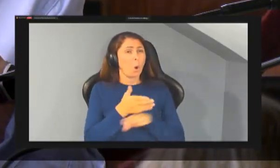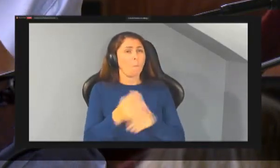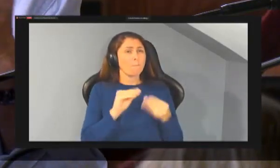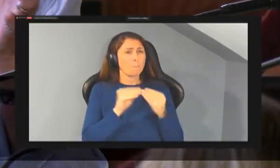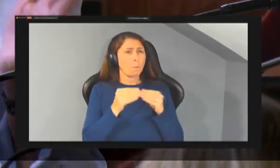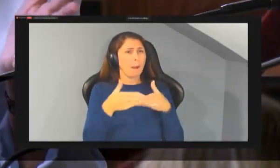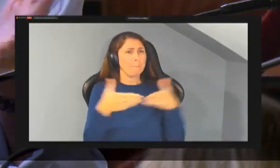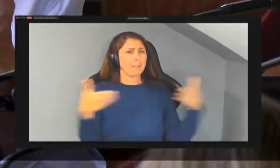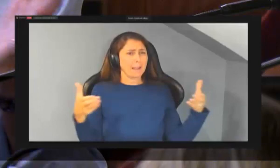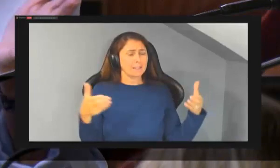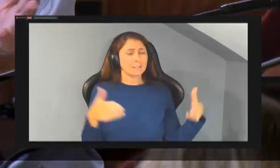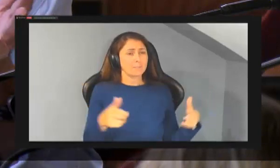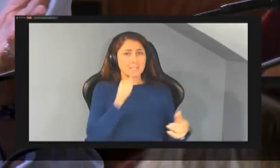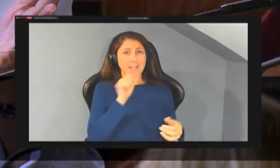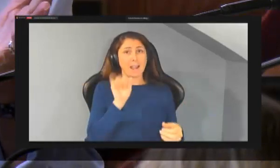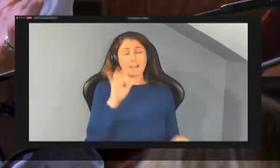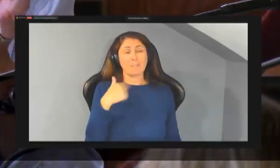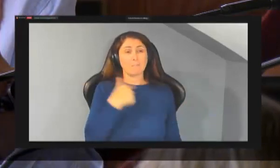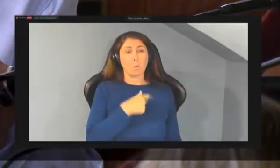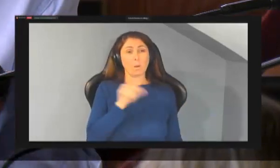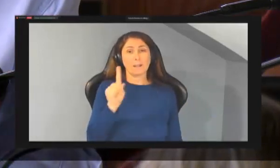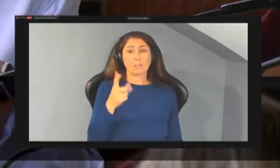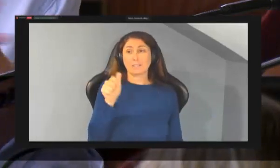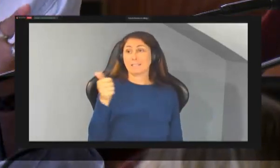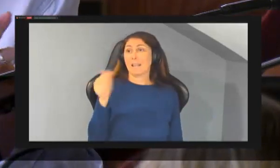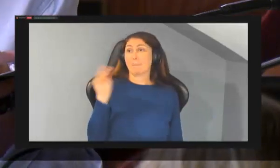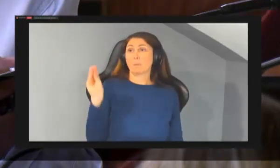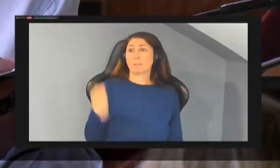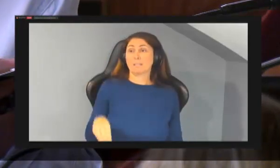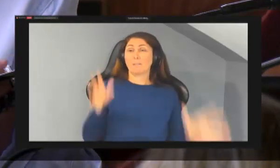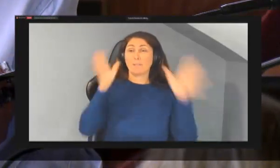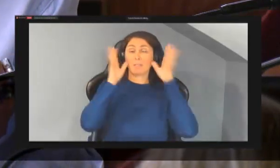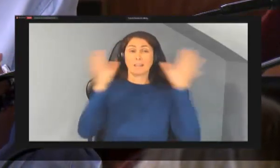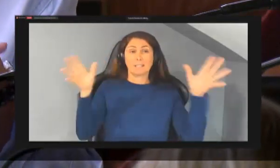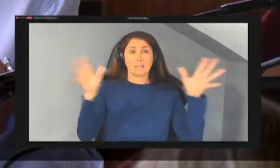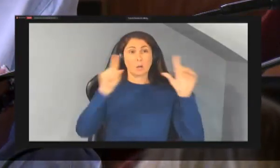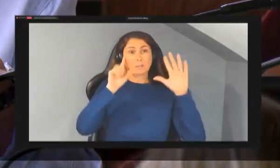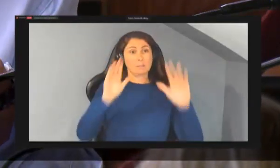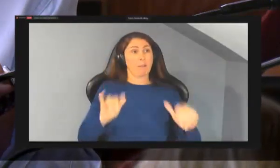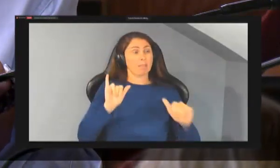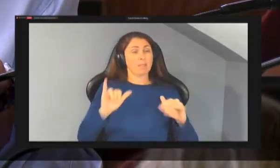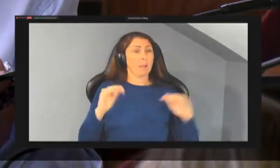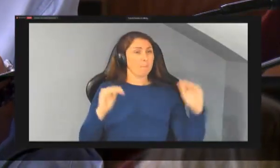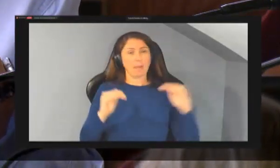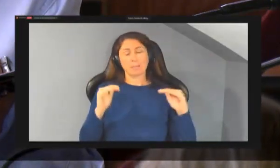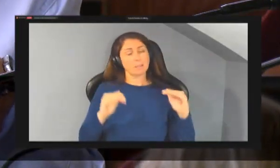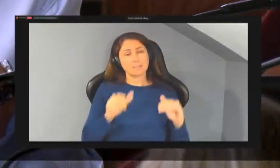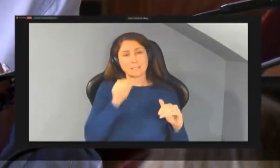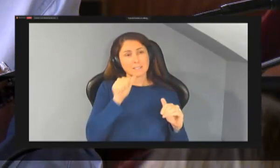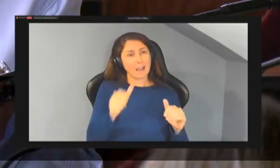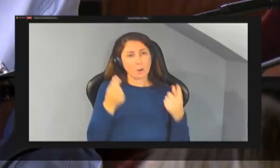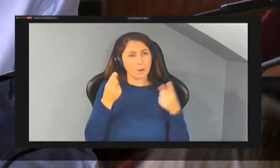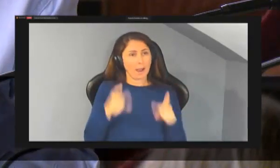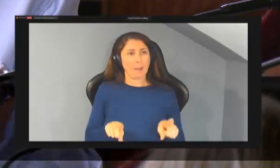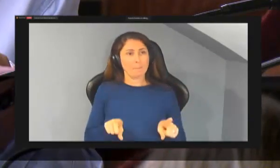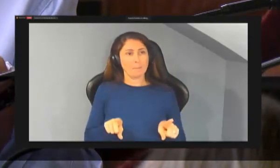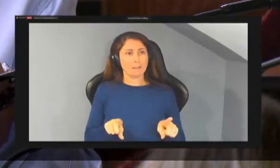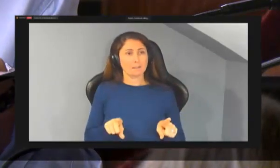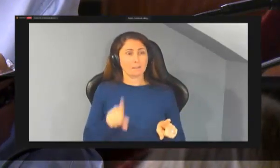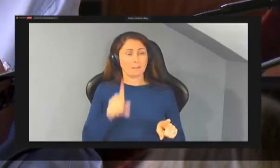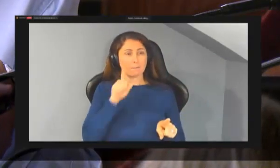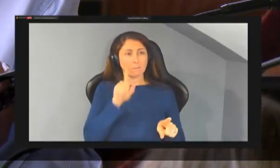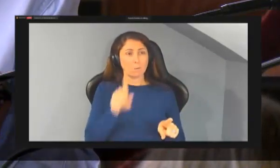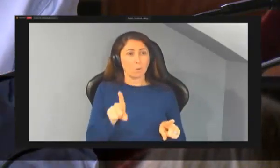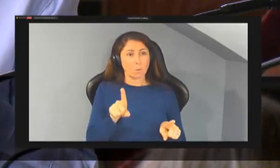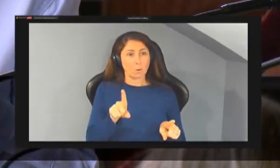as if we can just cull 10% of the deer population and expect that balance. It's not going to happen certainly for a